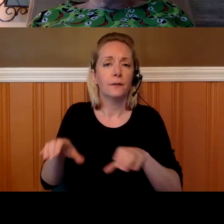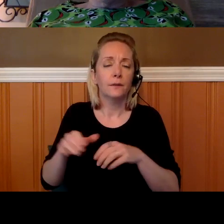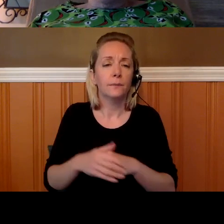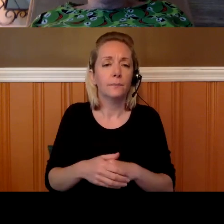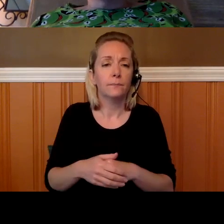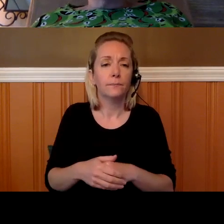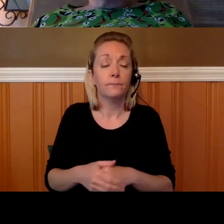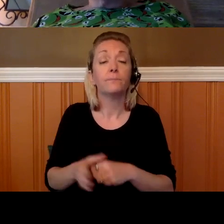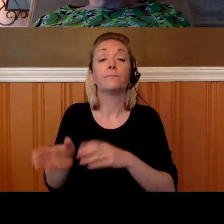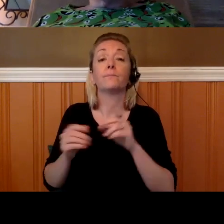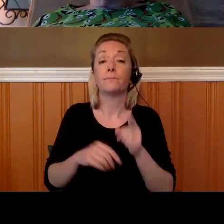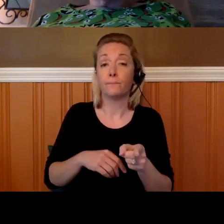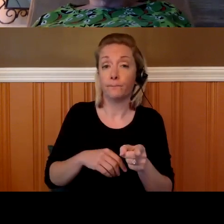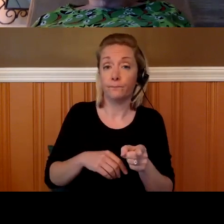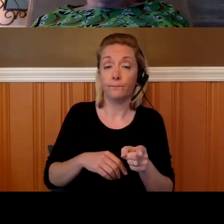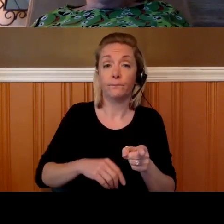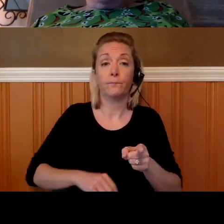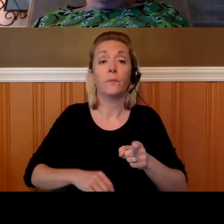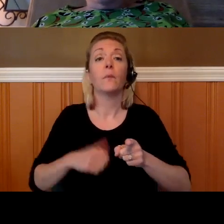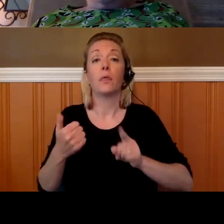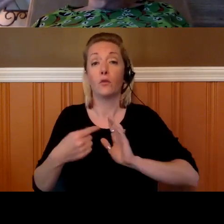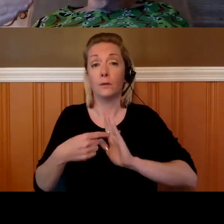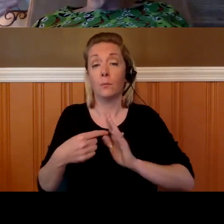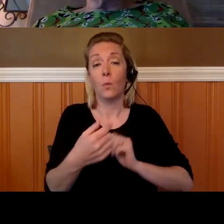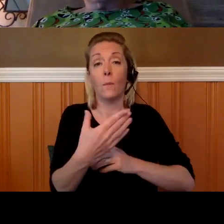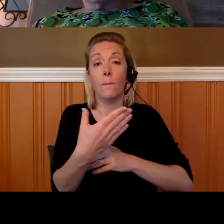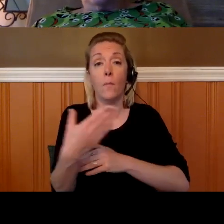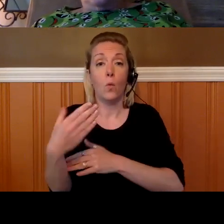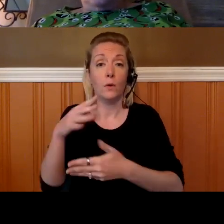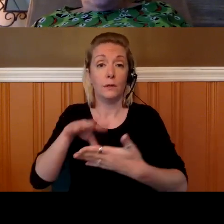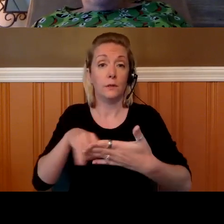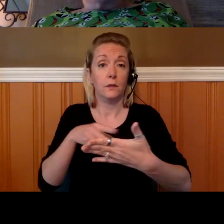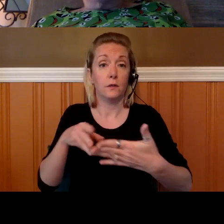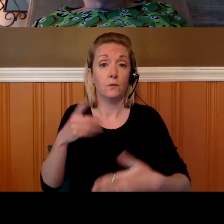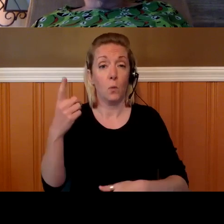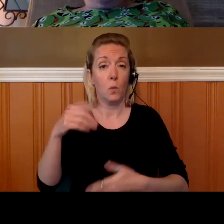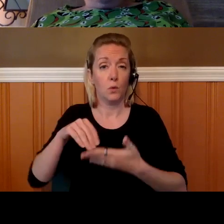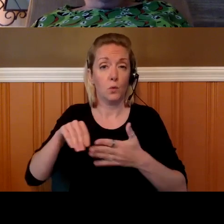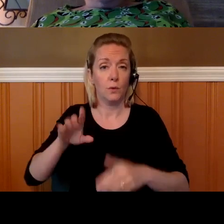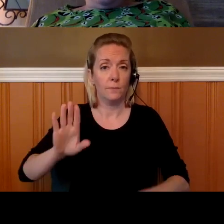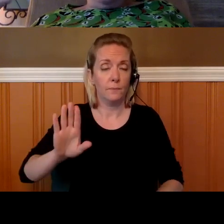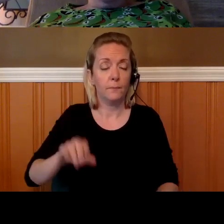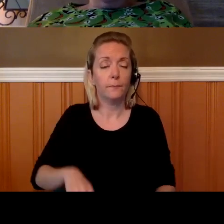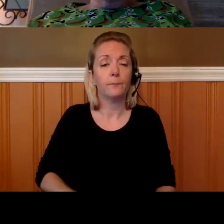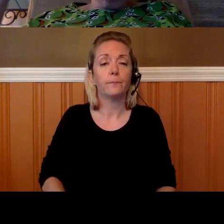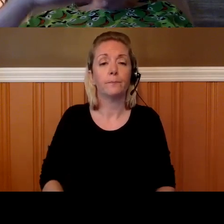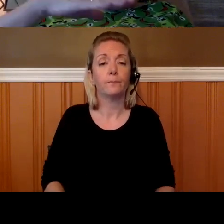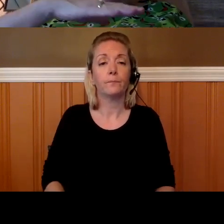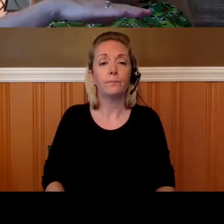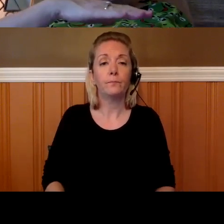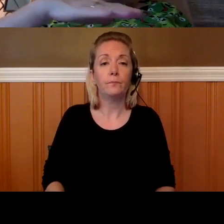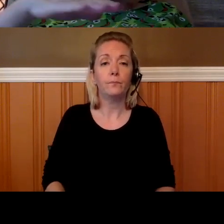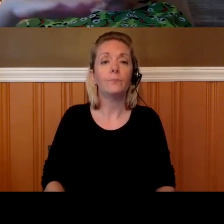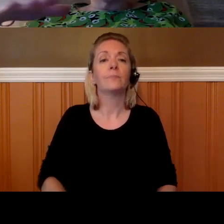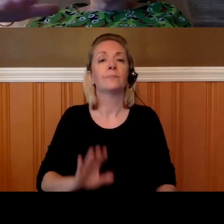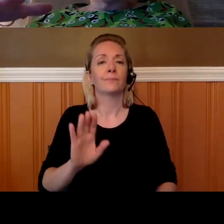This was also a morning schedule for a child. And this child, and this is where you have to be